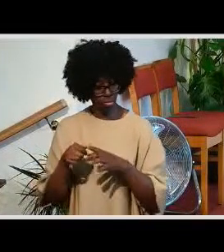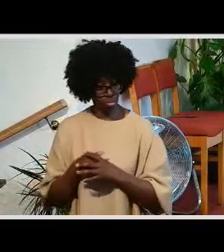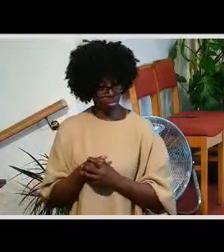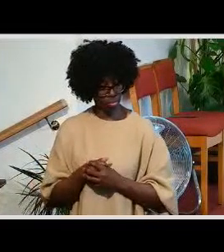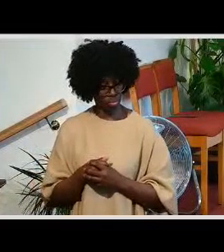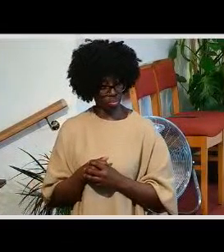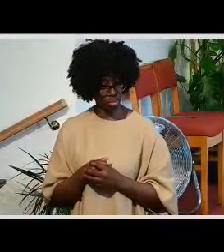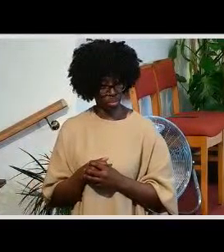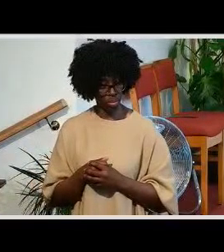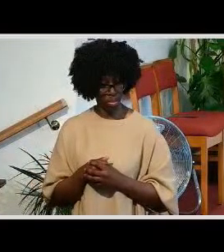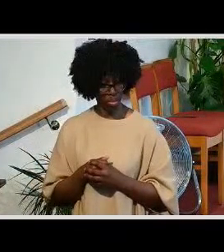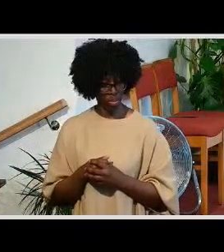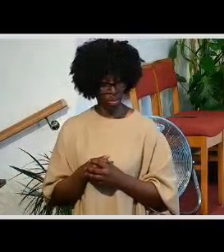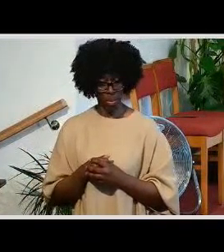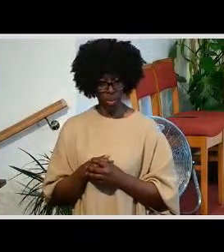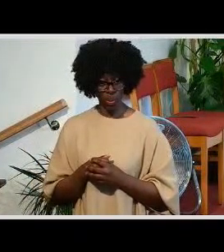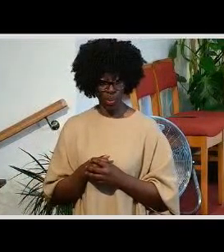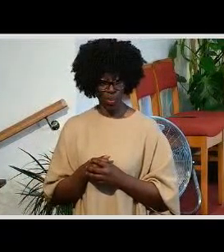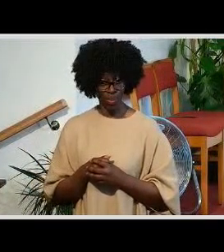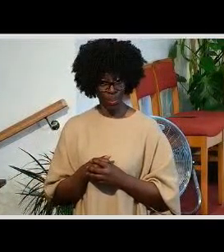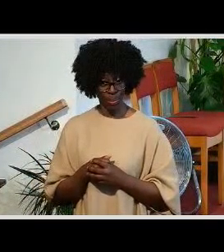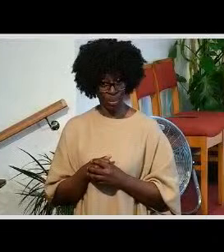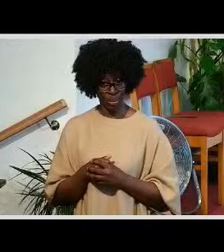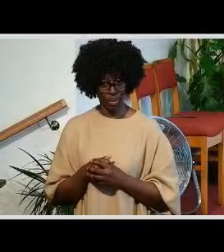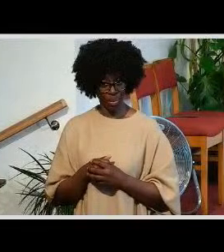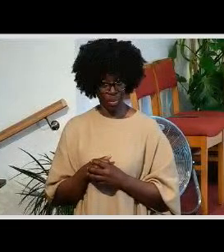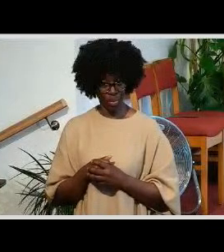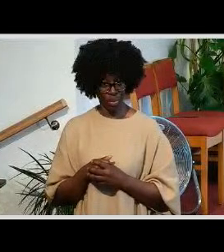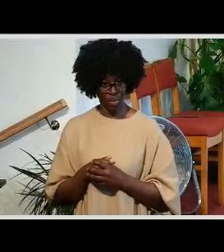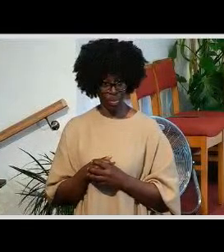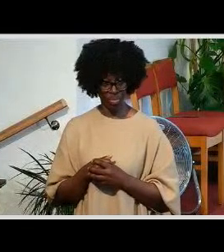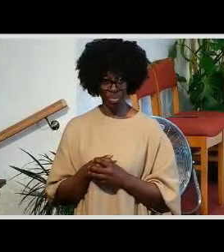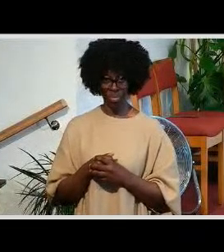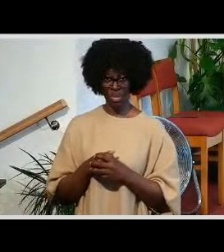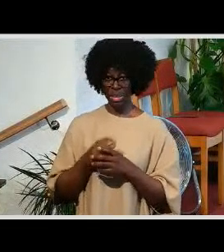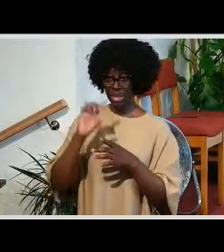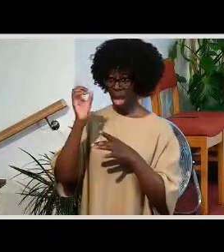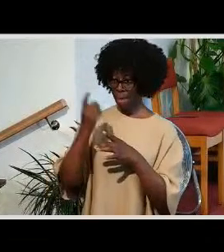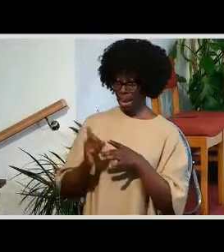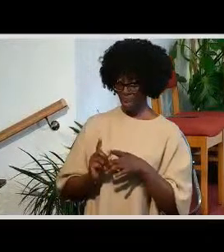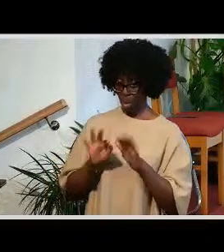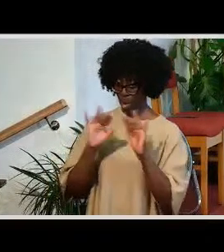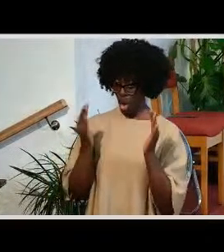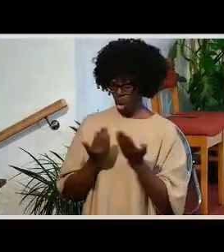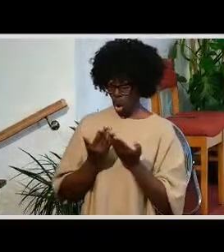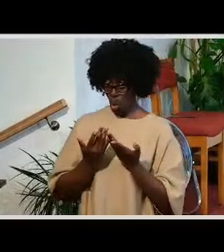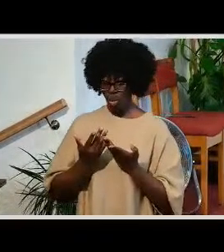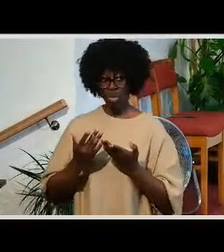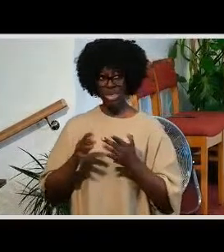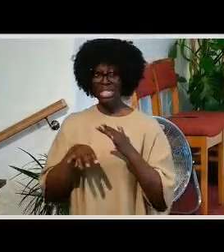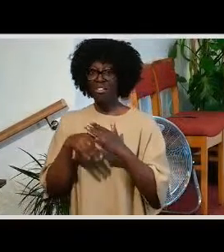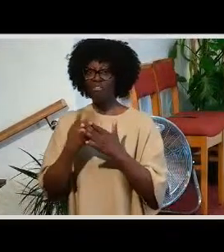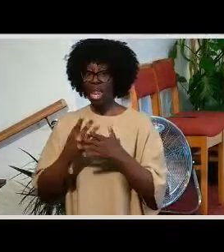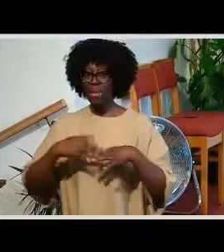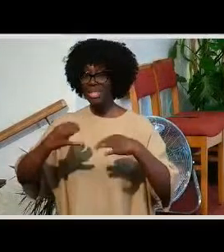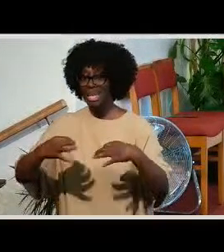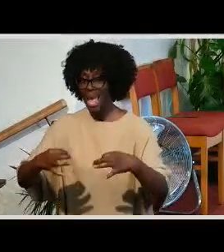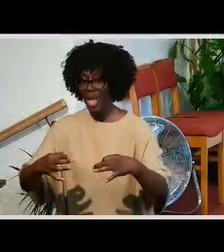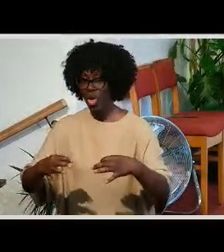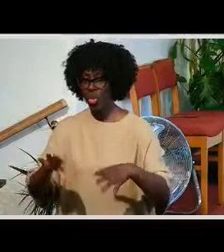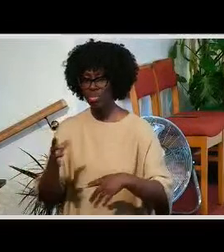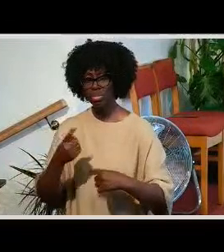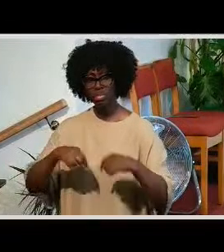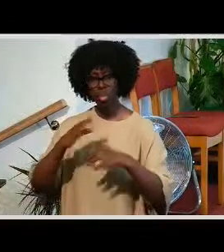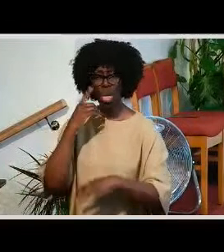become unsympathetic more so to people who have global developmental delay in their adulthood. We think they're slow,